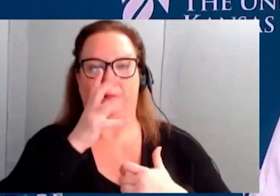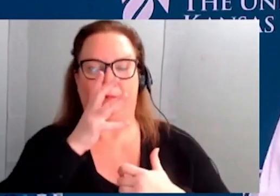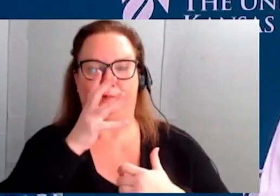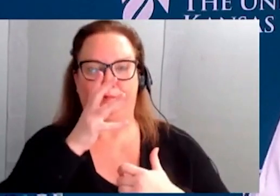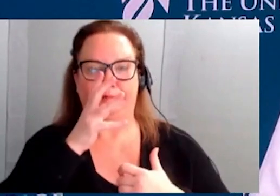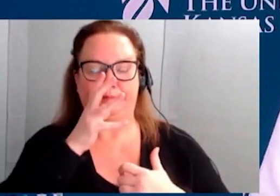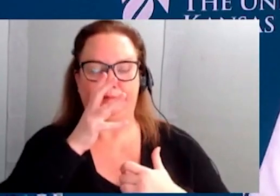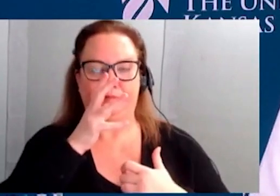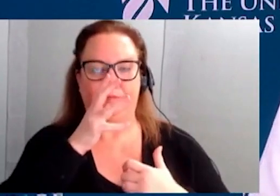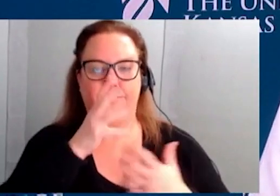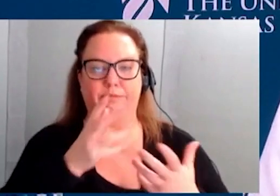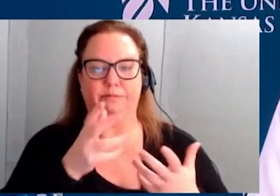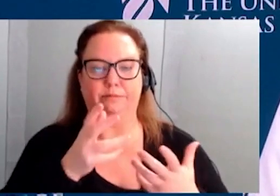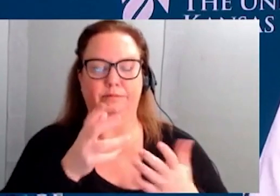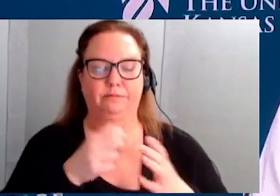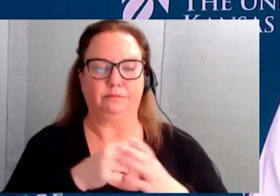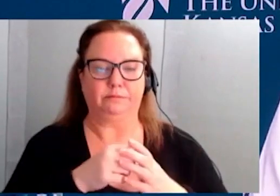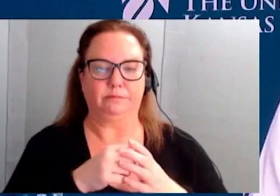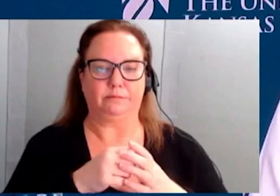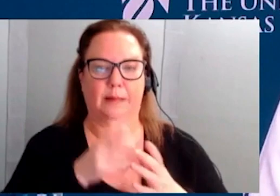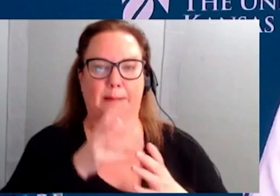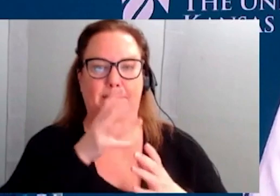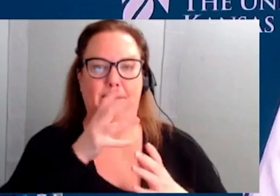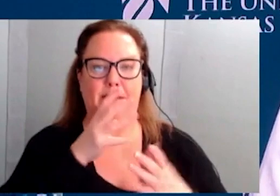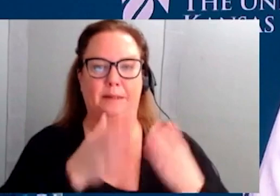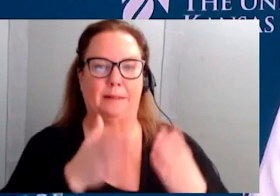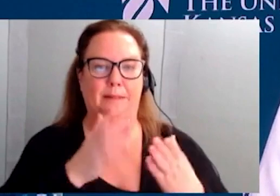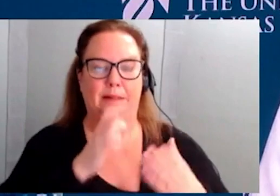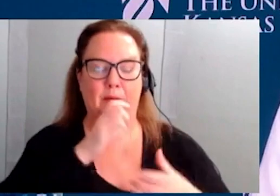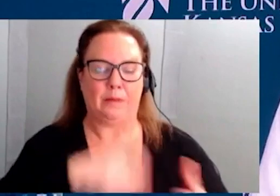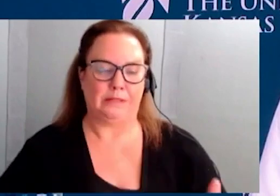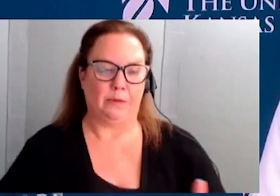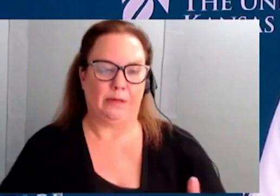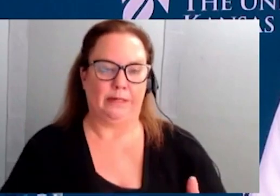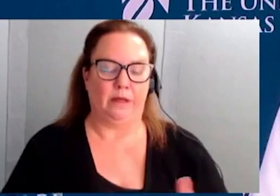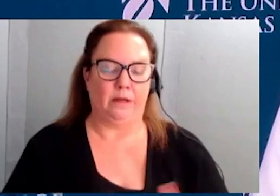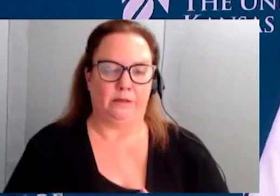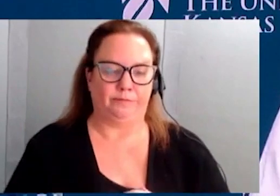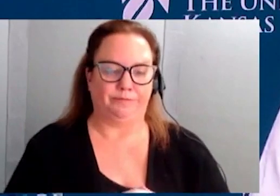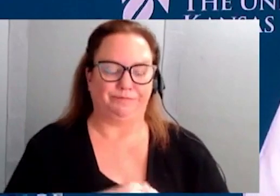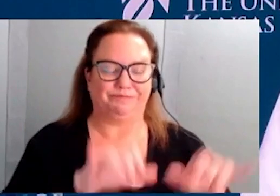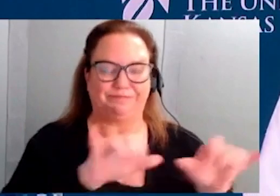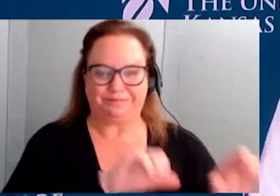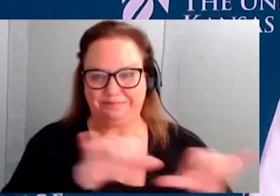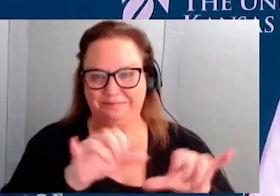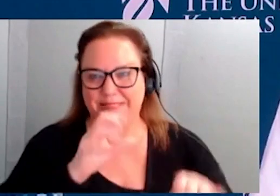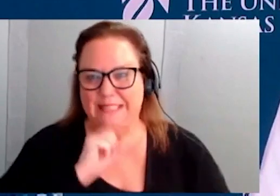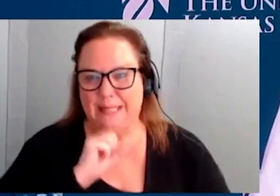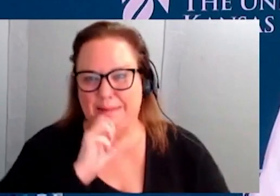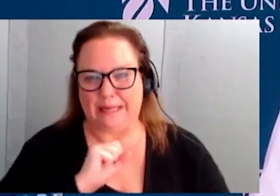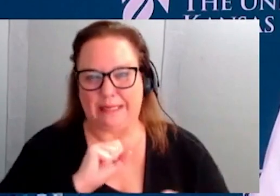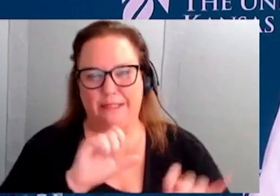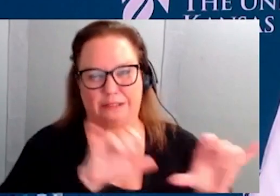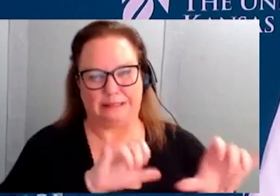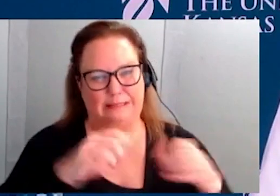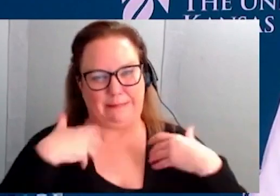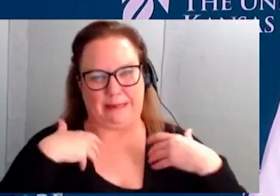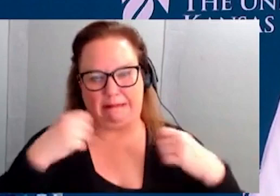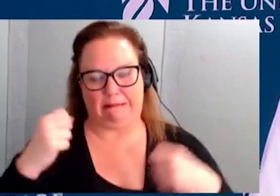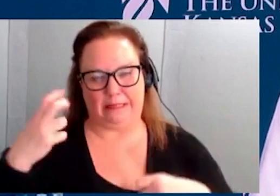equivalent mother that maybe wasn't pregnant, same age, same health status, but that